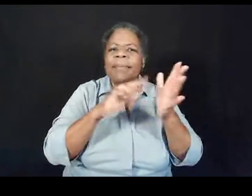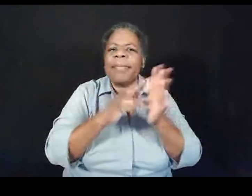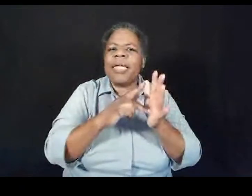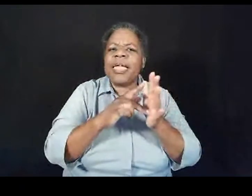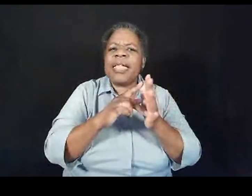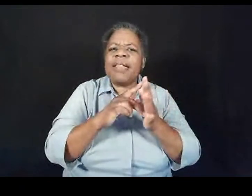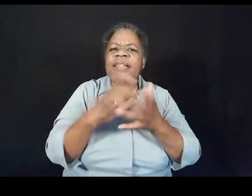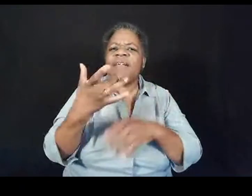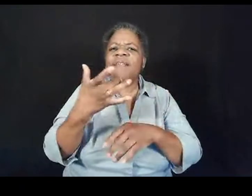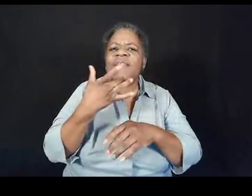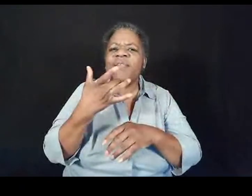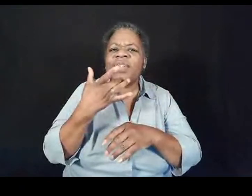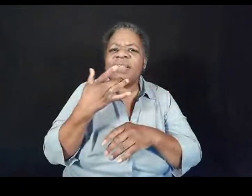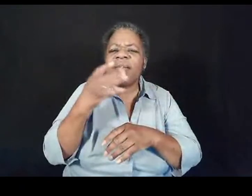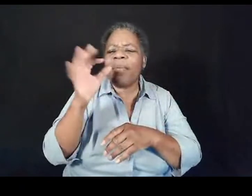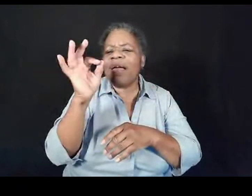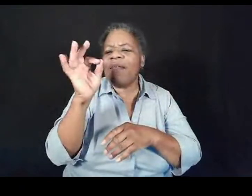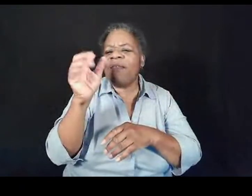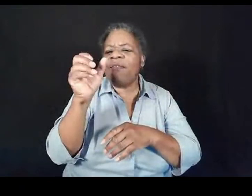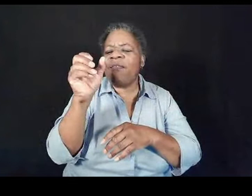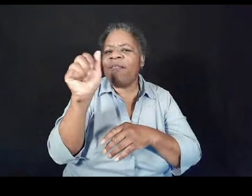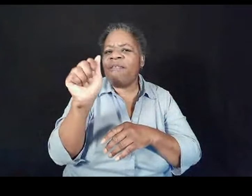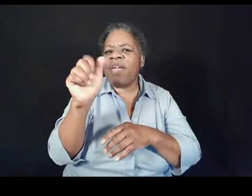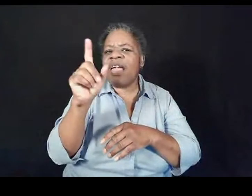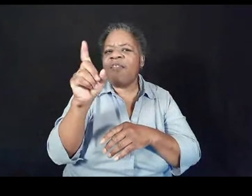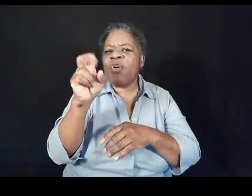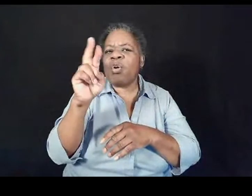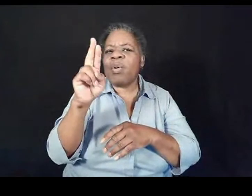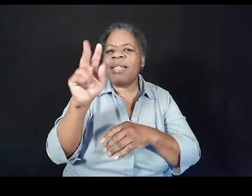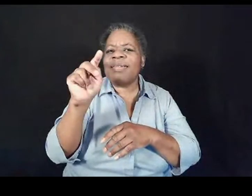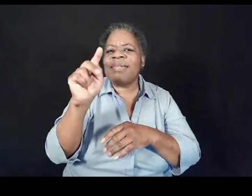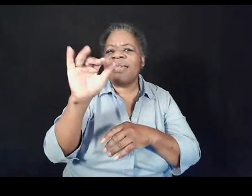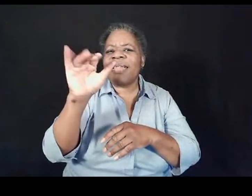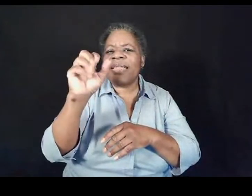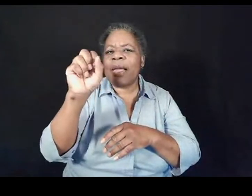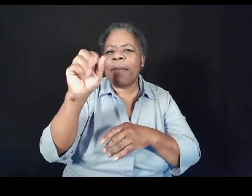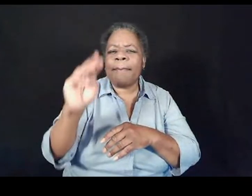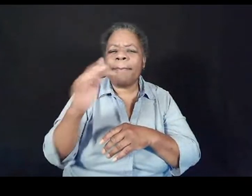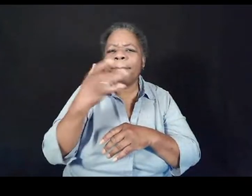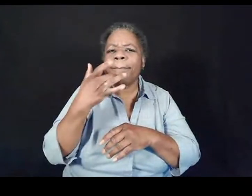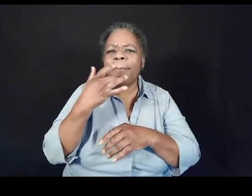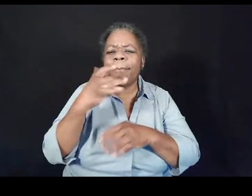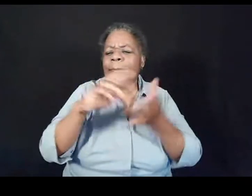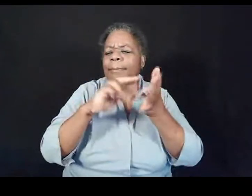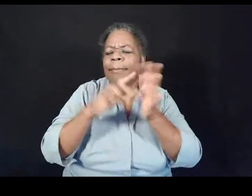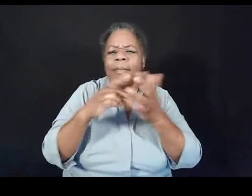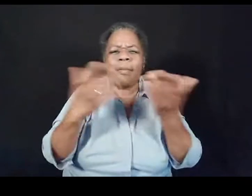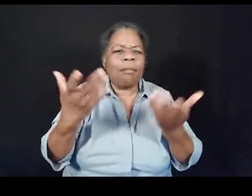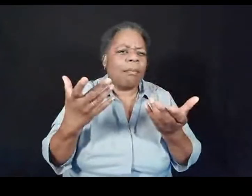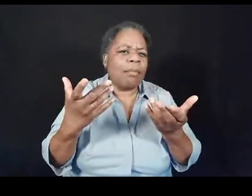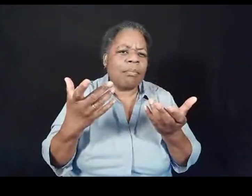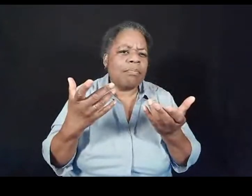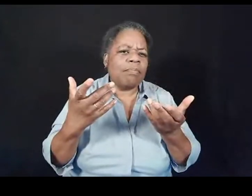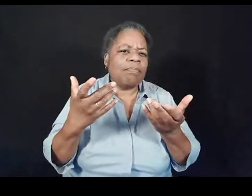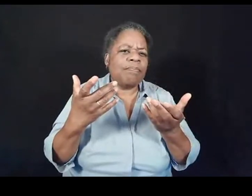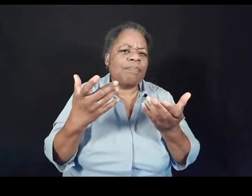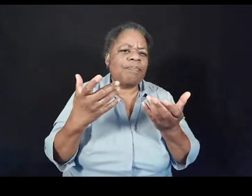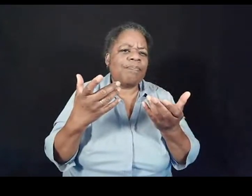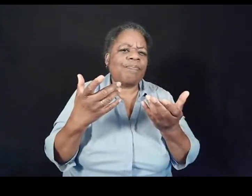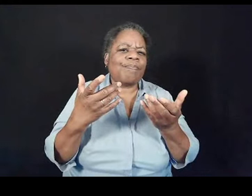favoritism? And why is he bringing it up in this letter? Well, favoritism is simply